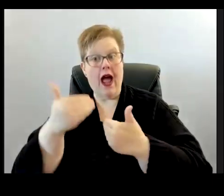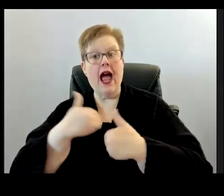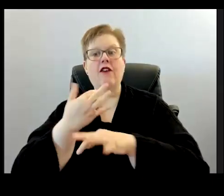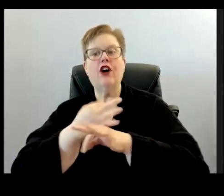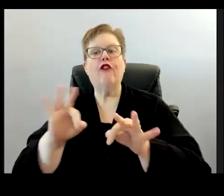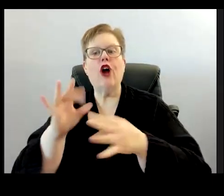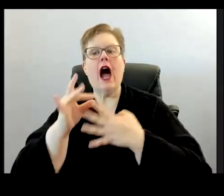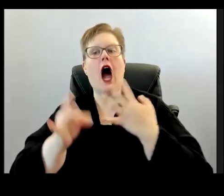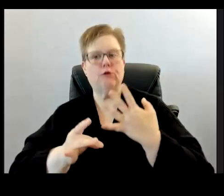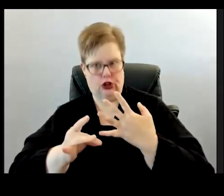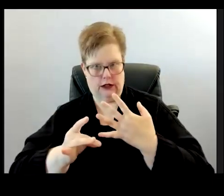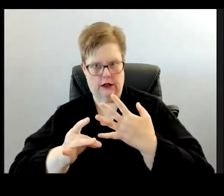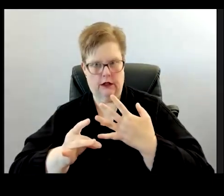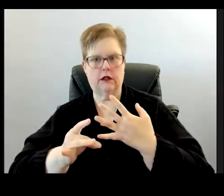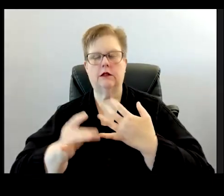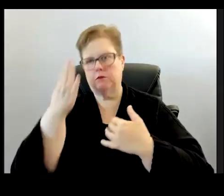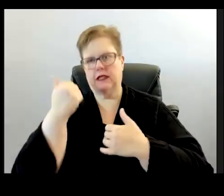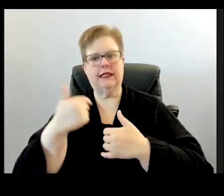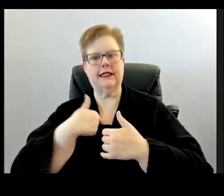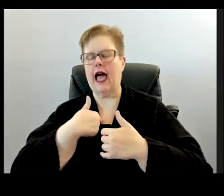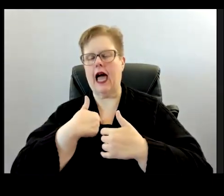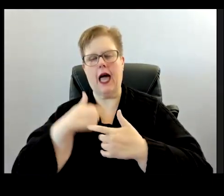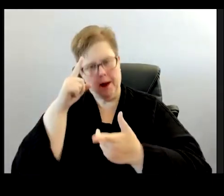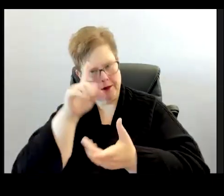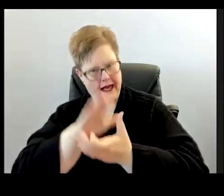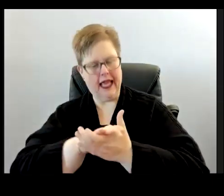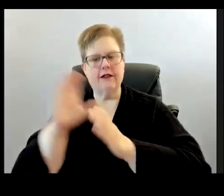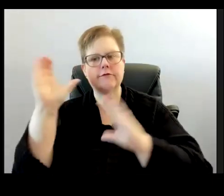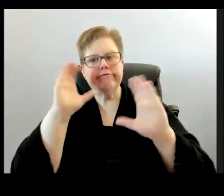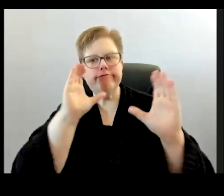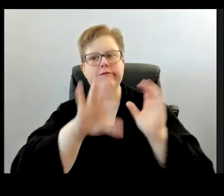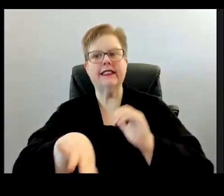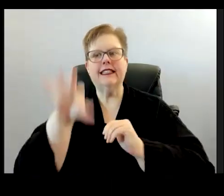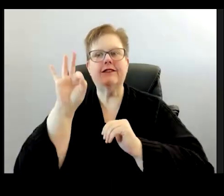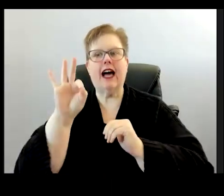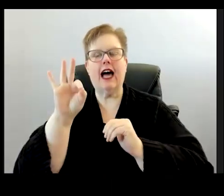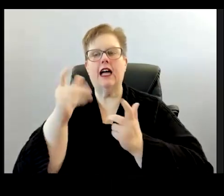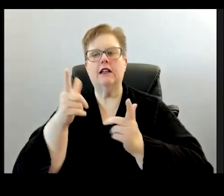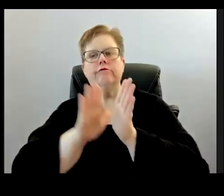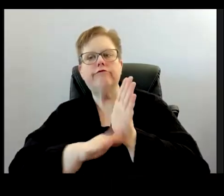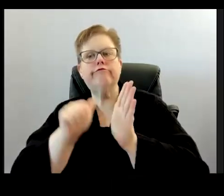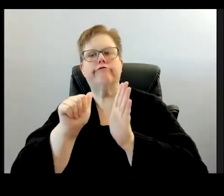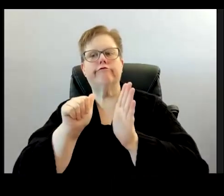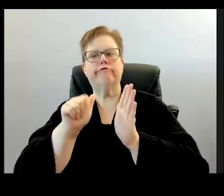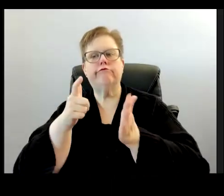free options, because I am a big believer in finding those low or no